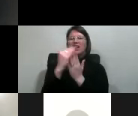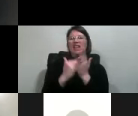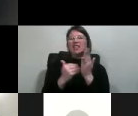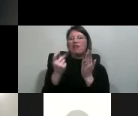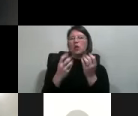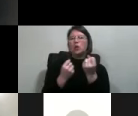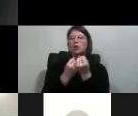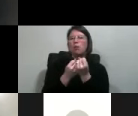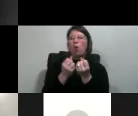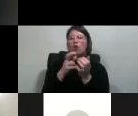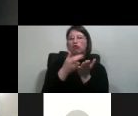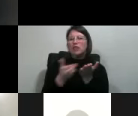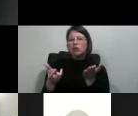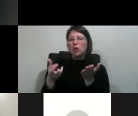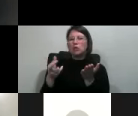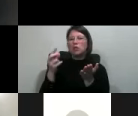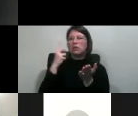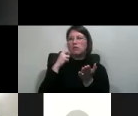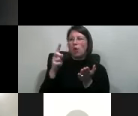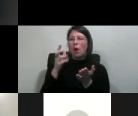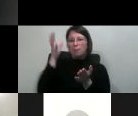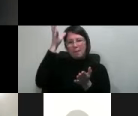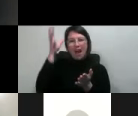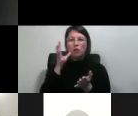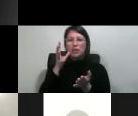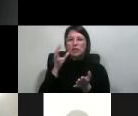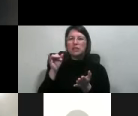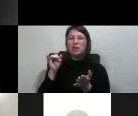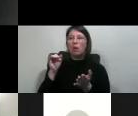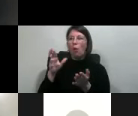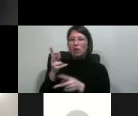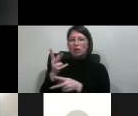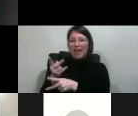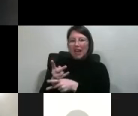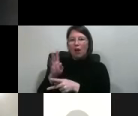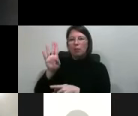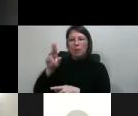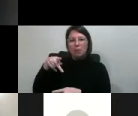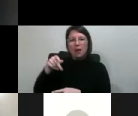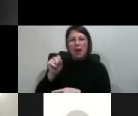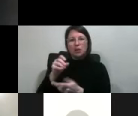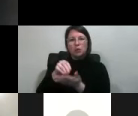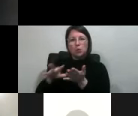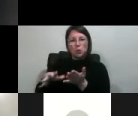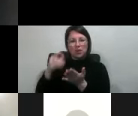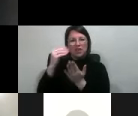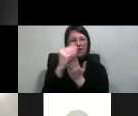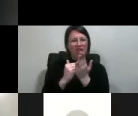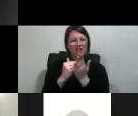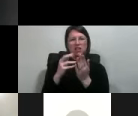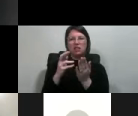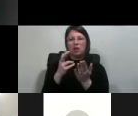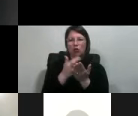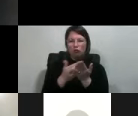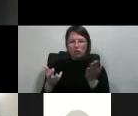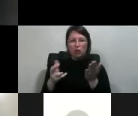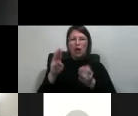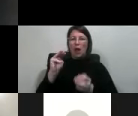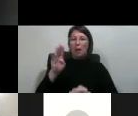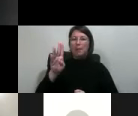who are parents of BPS students or caregivers of BPS students. We both have the MBTA trip